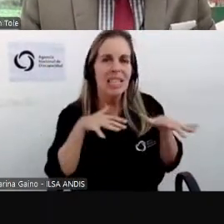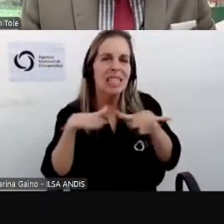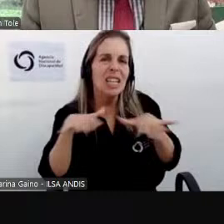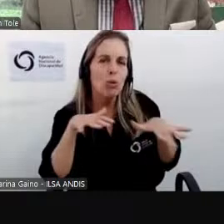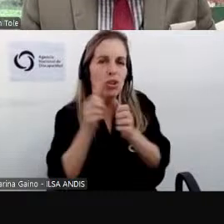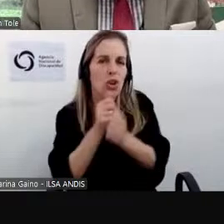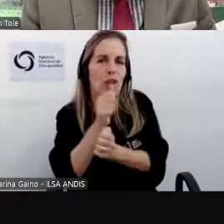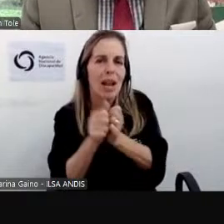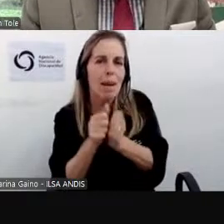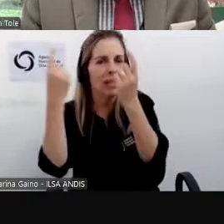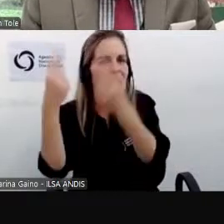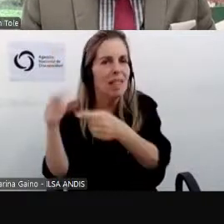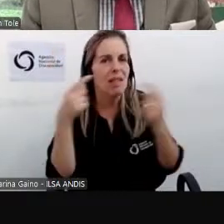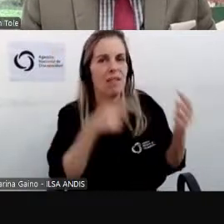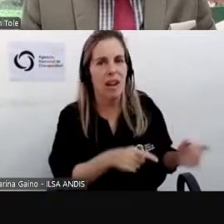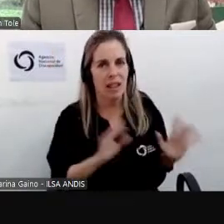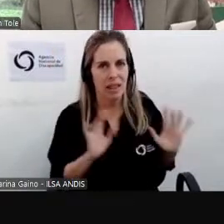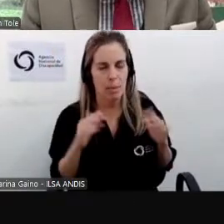contexts change.